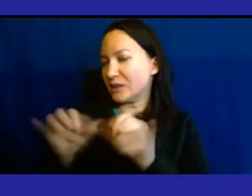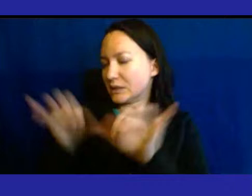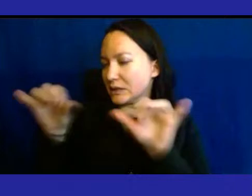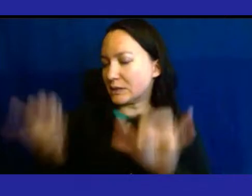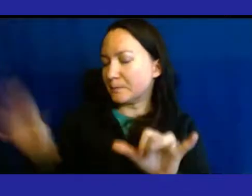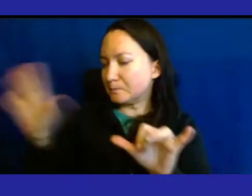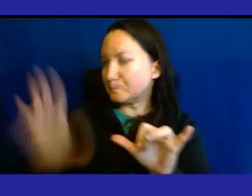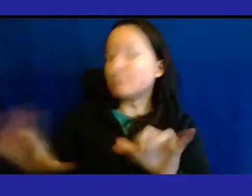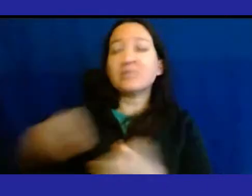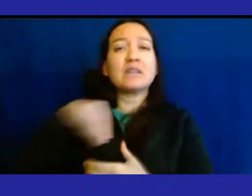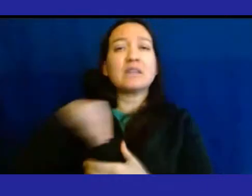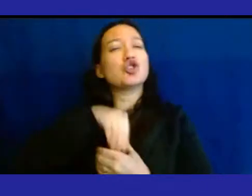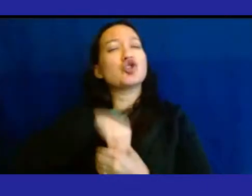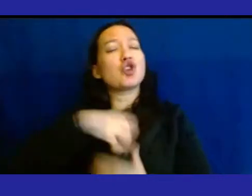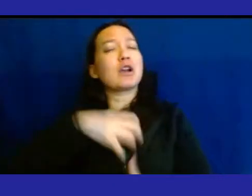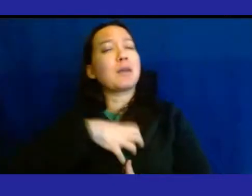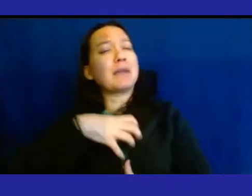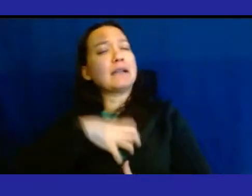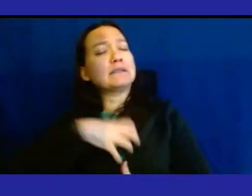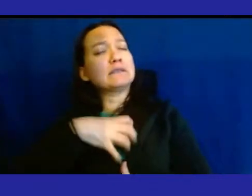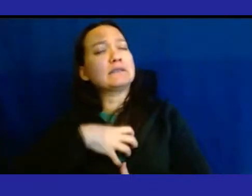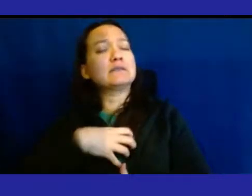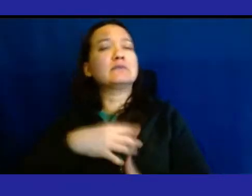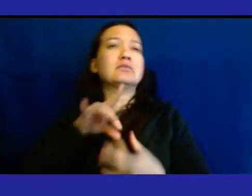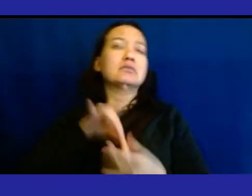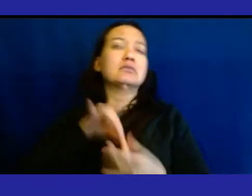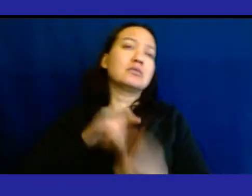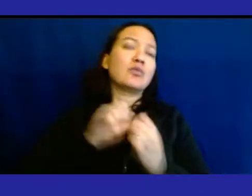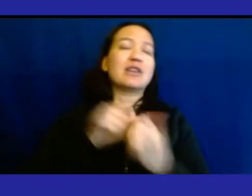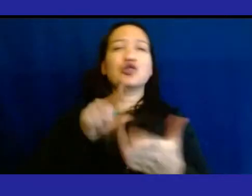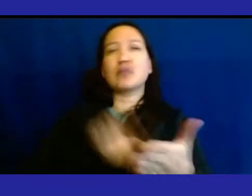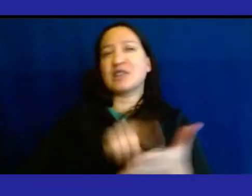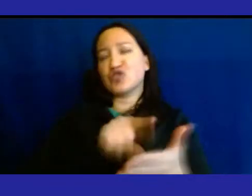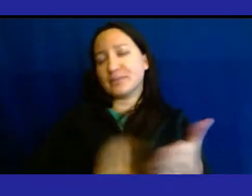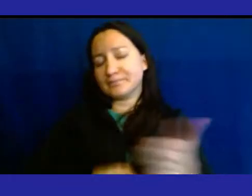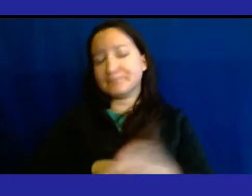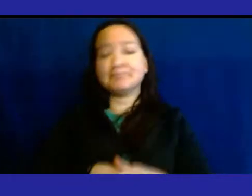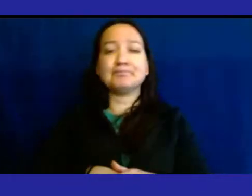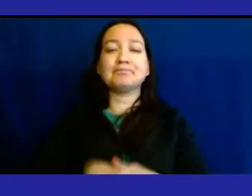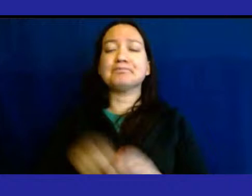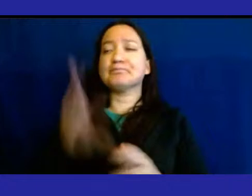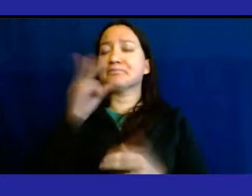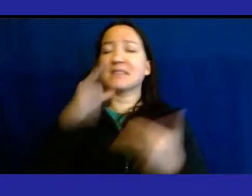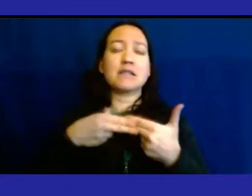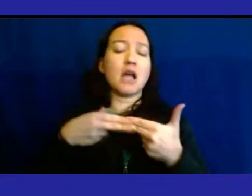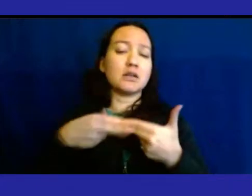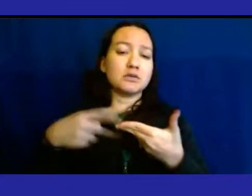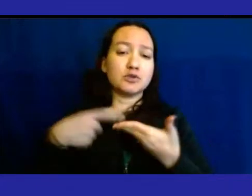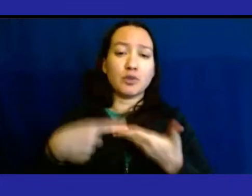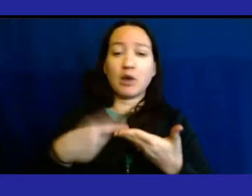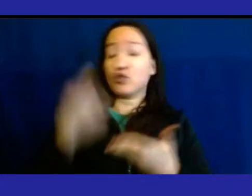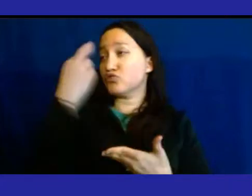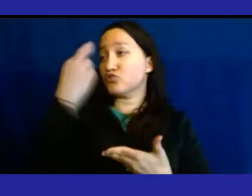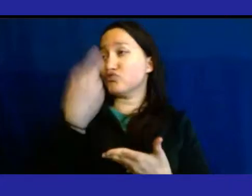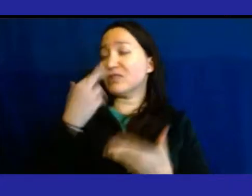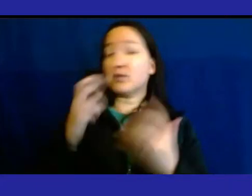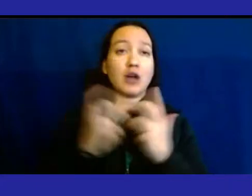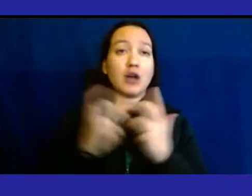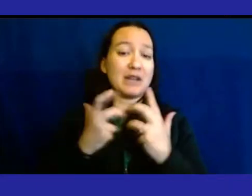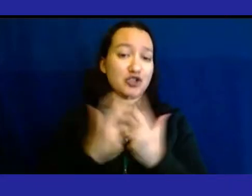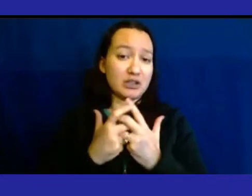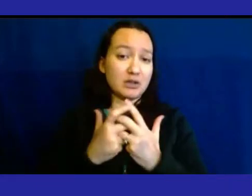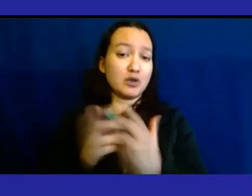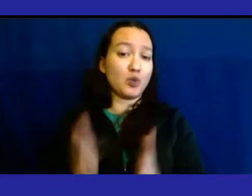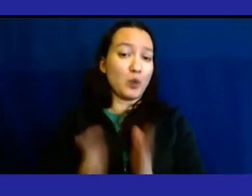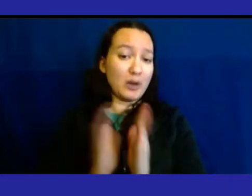internal complaints alleging discrimination. So this first slide goes over the reasonable accommodations that were